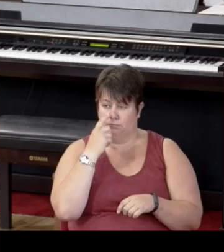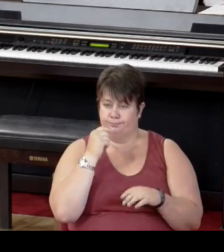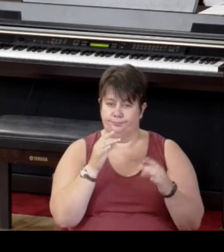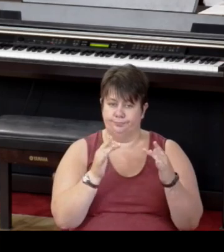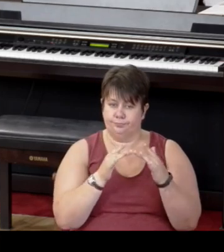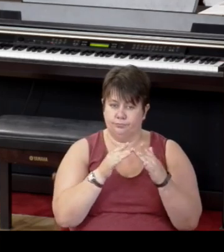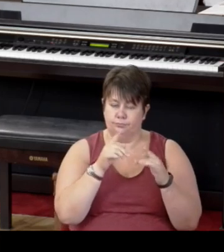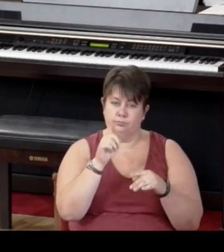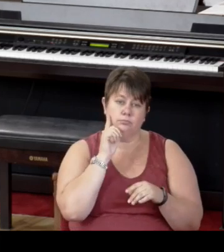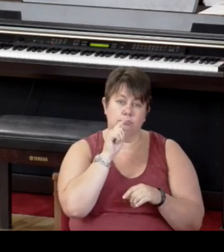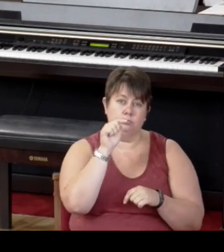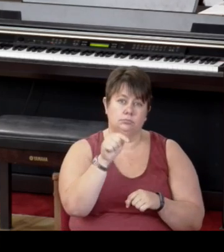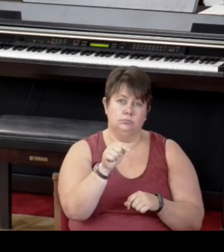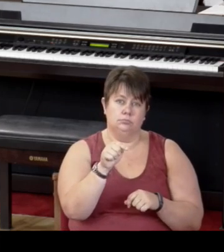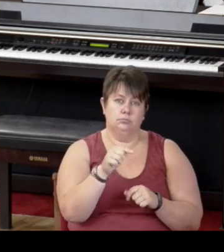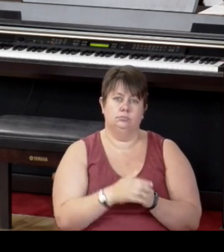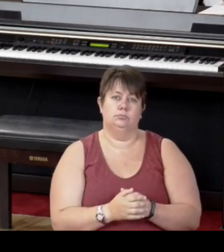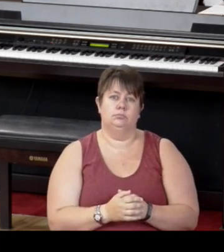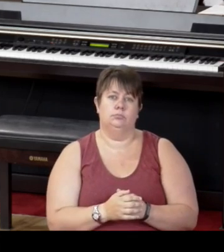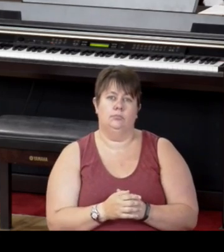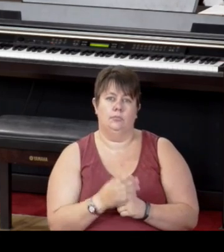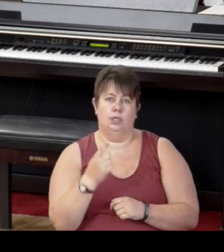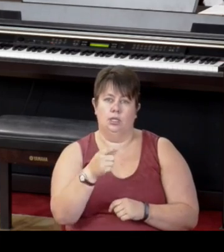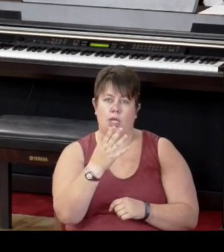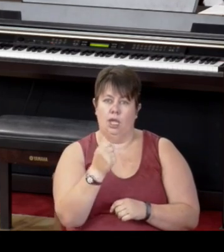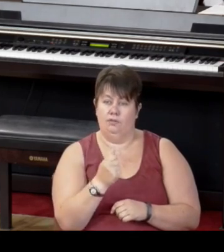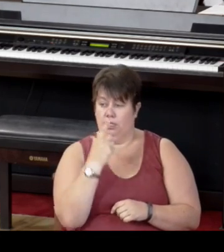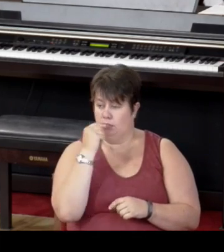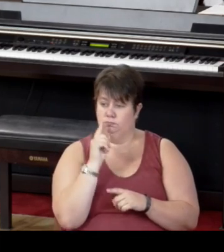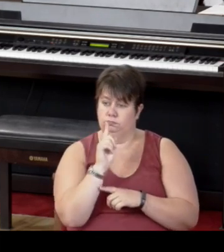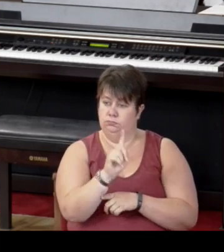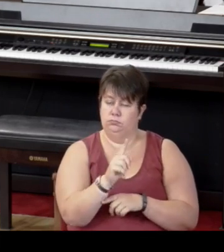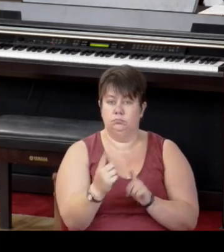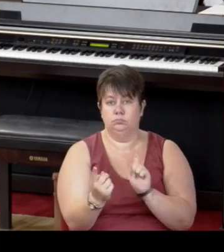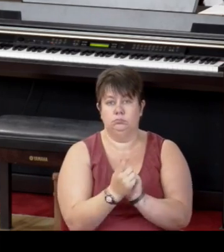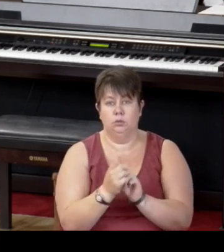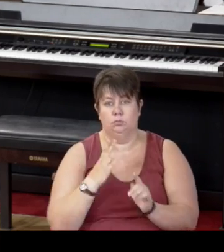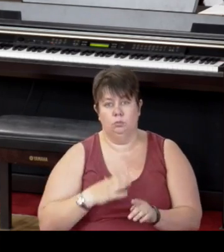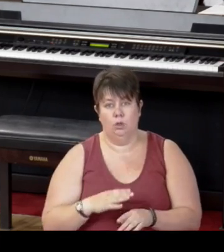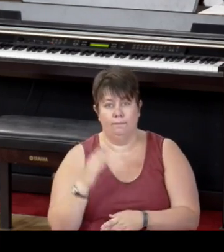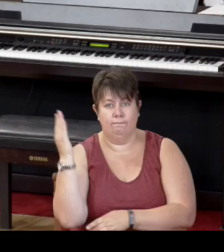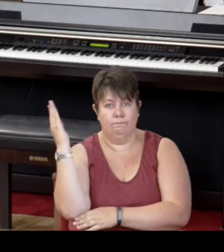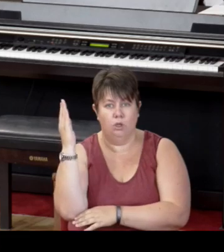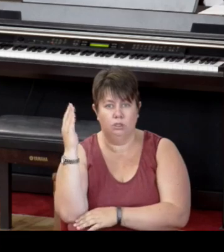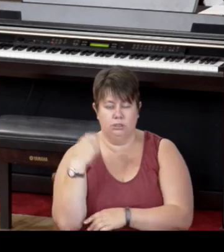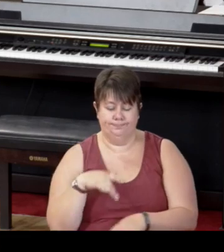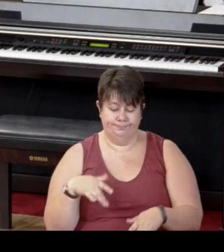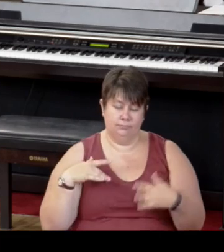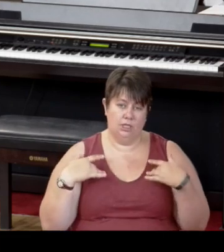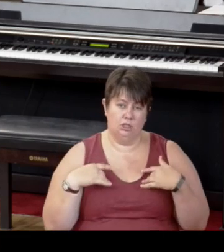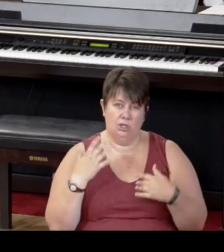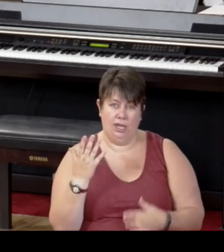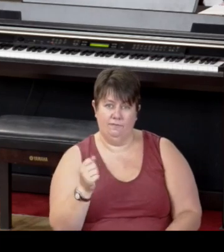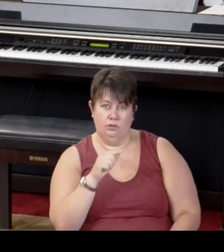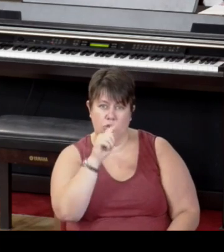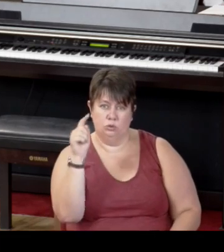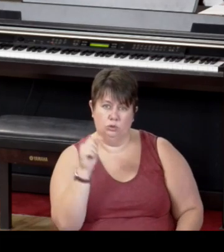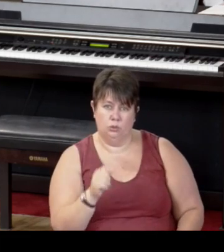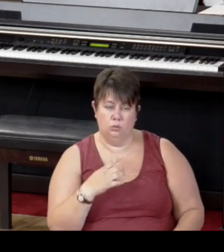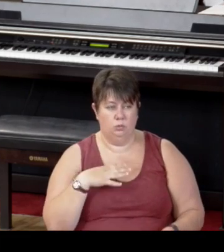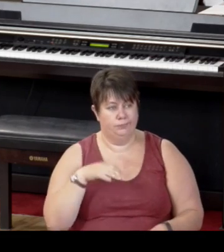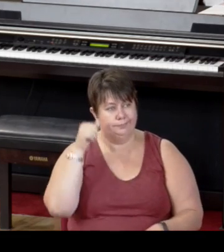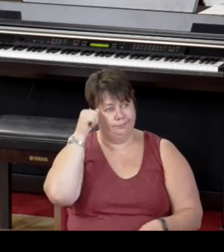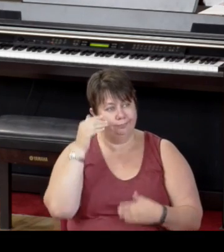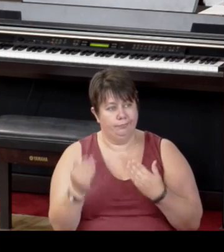it? That's fine. Jean says that's okay. You can come and speak to her about it. If you do have any questions, or if you would like to know